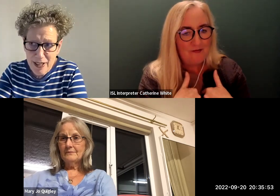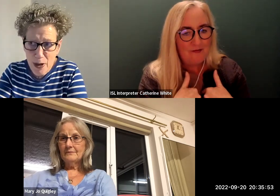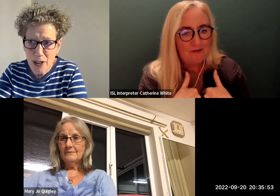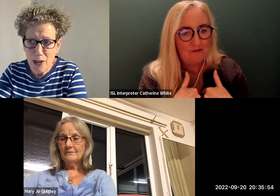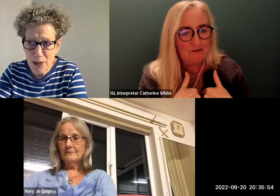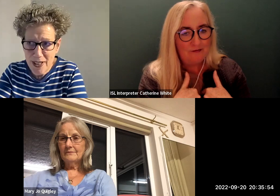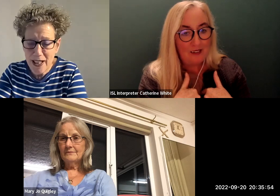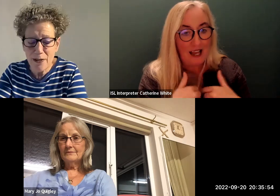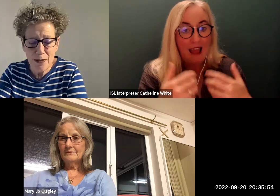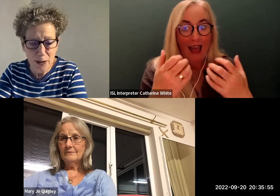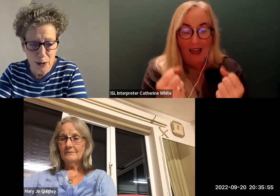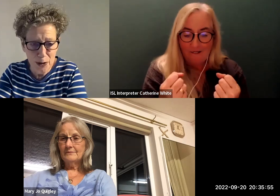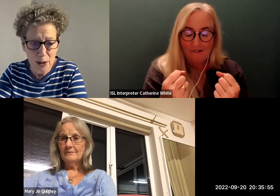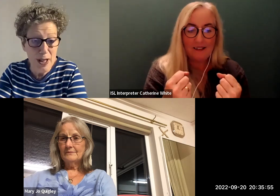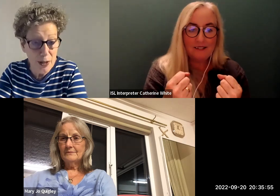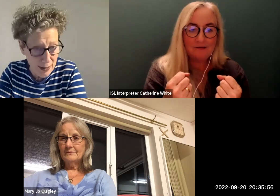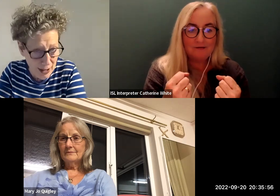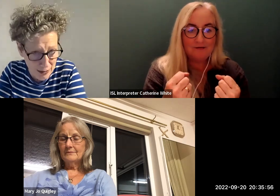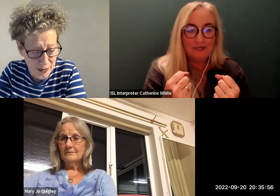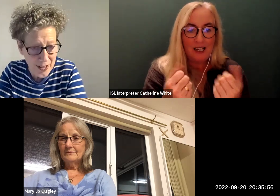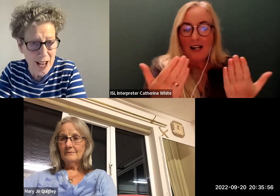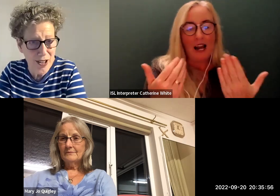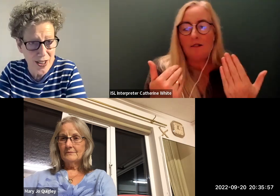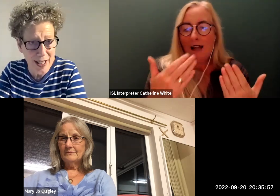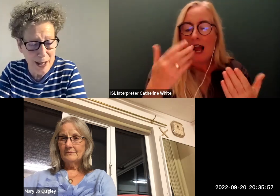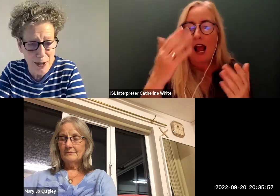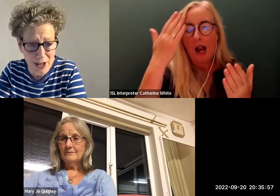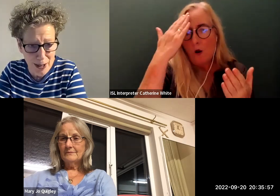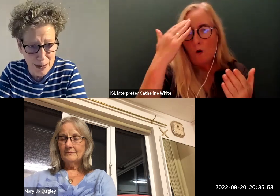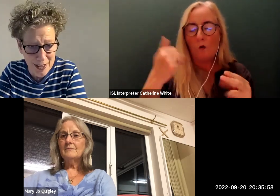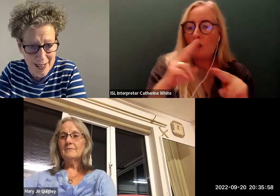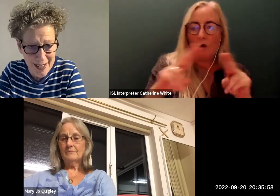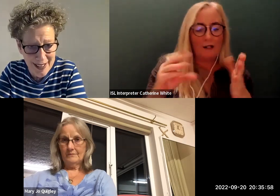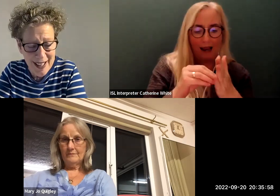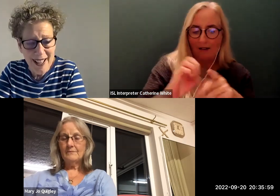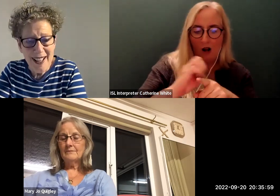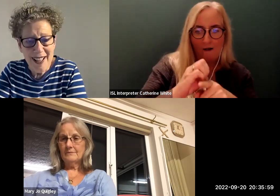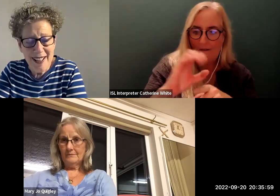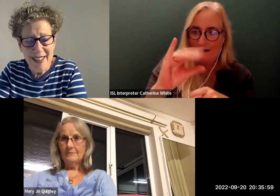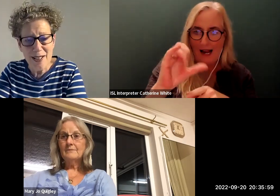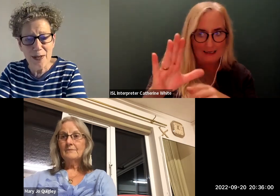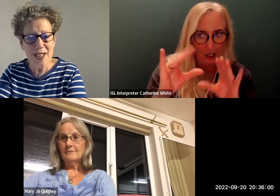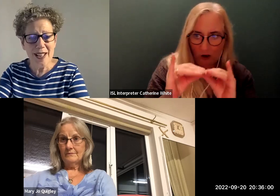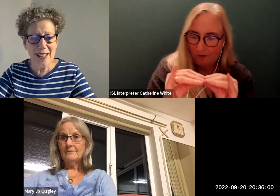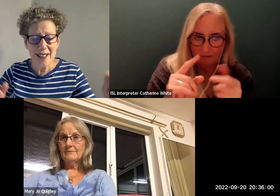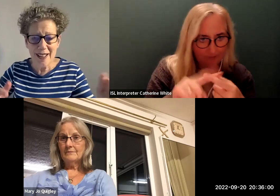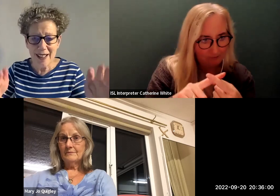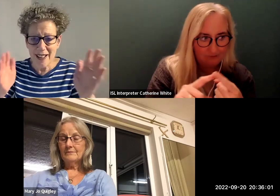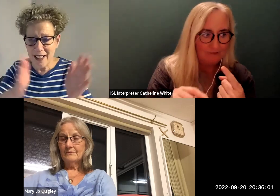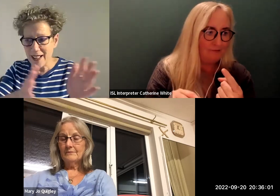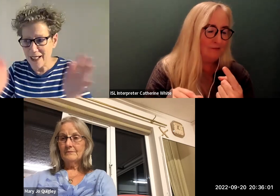there is work, obviously, for, and we don't have enough Irish Sign Language mm-hmm, interpreters. mm-hmm, There's